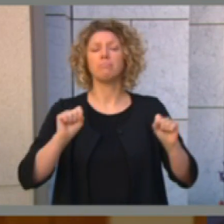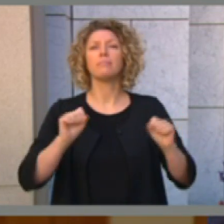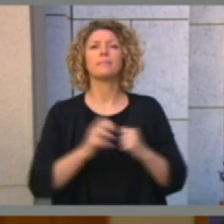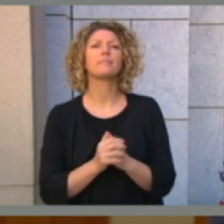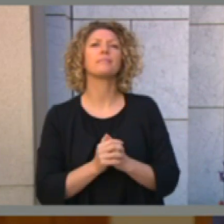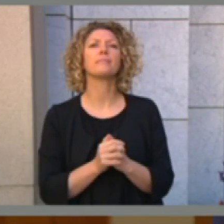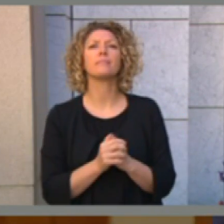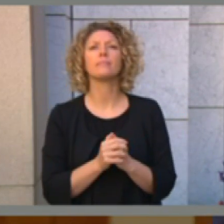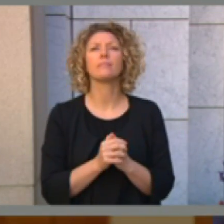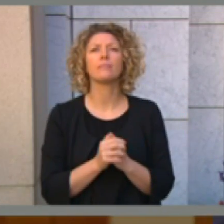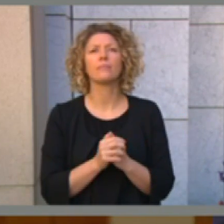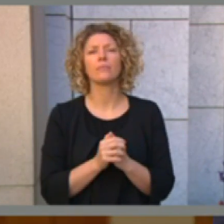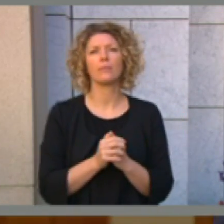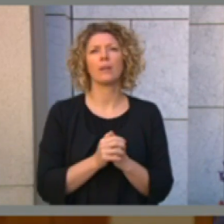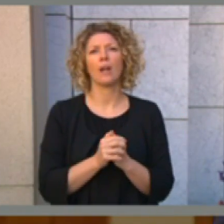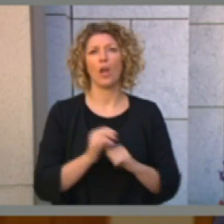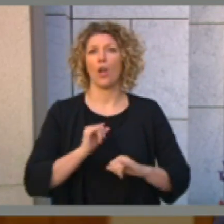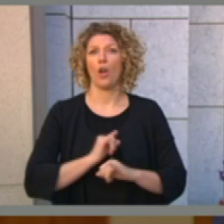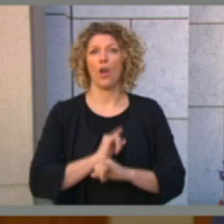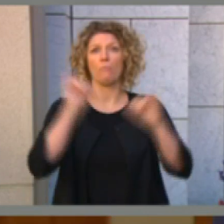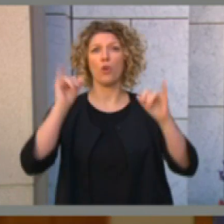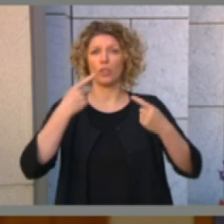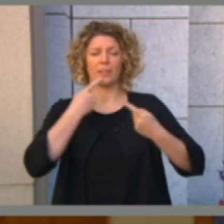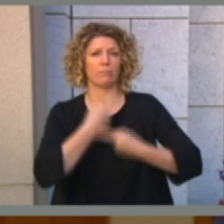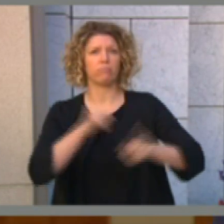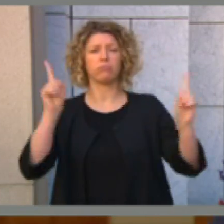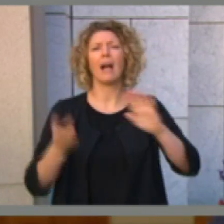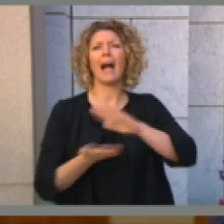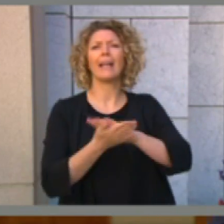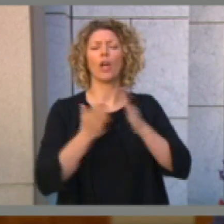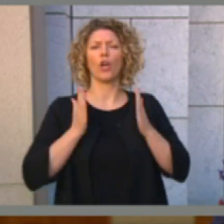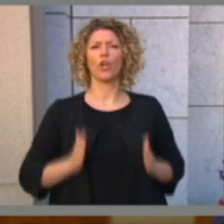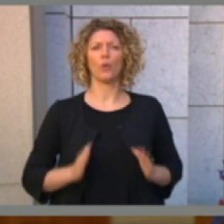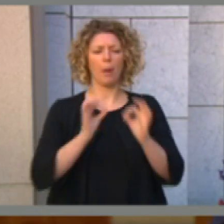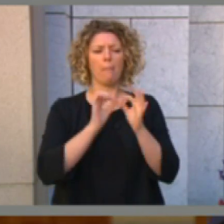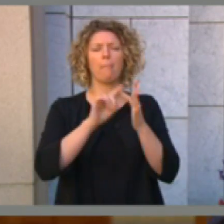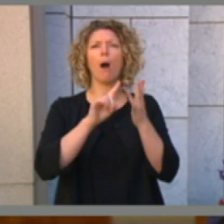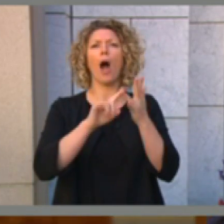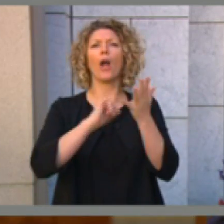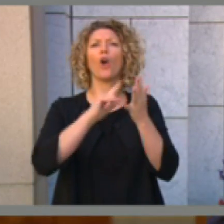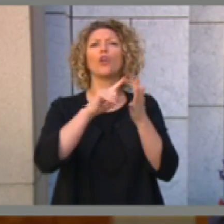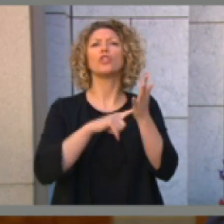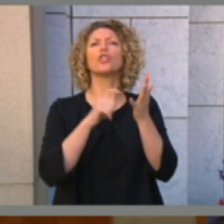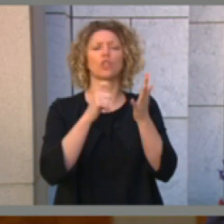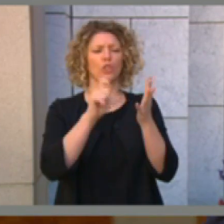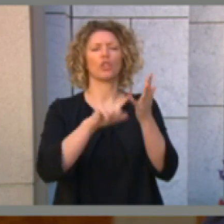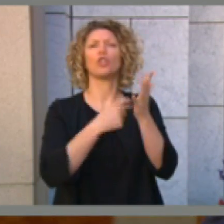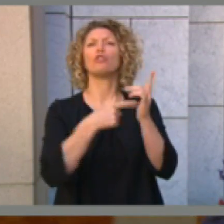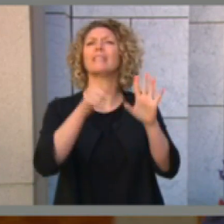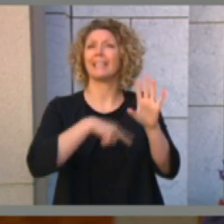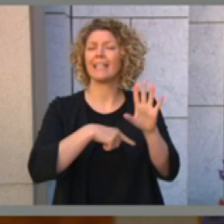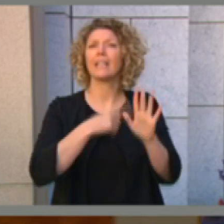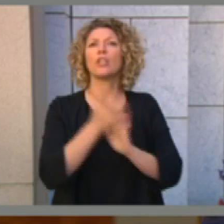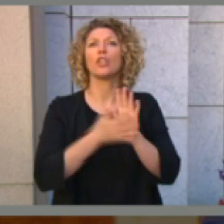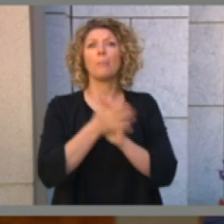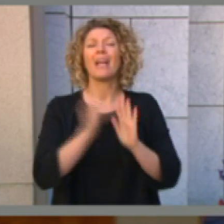that the human biosecurity emergency was declared under the Biosecurity Act by the Governor-General, and that regards the recognition of the